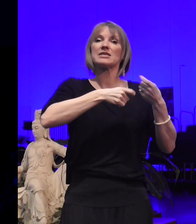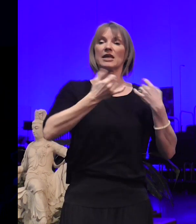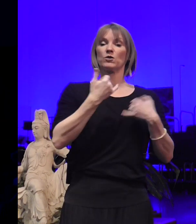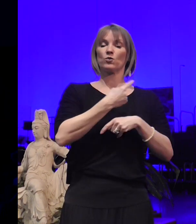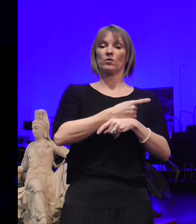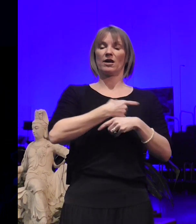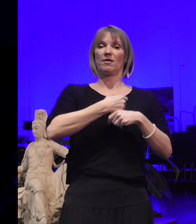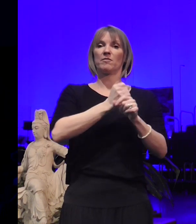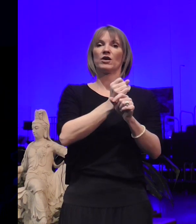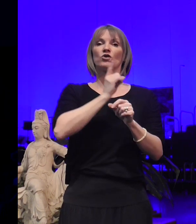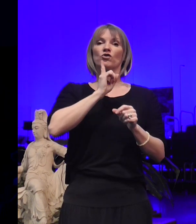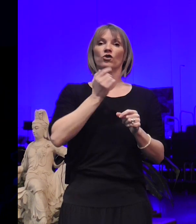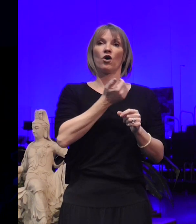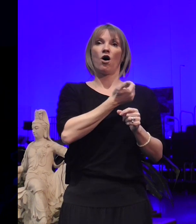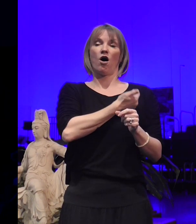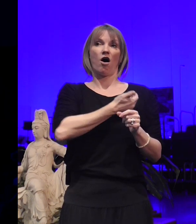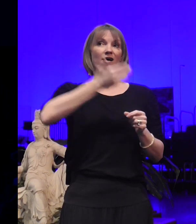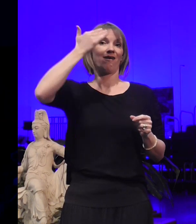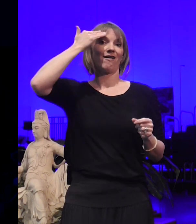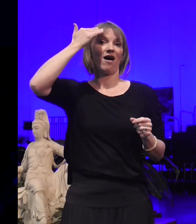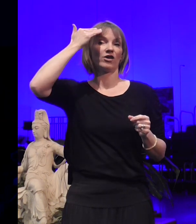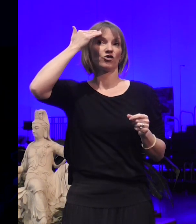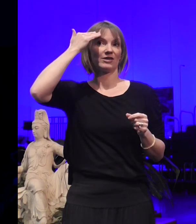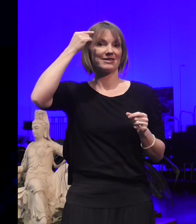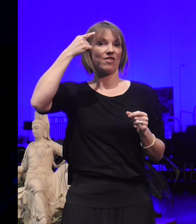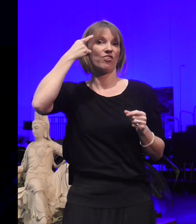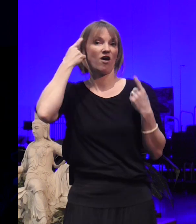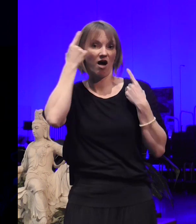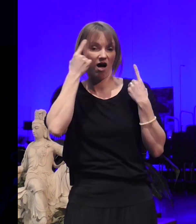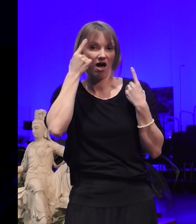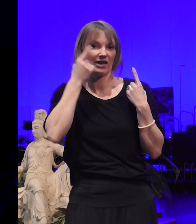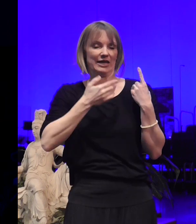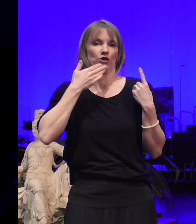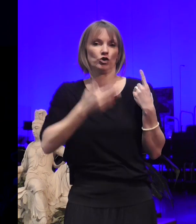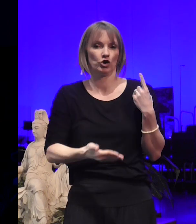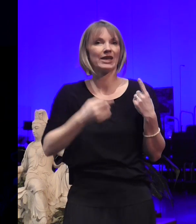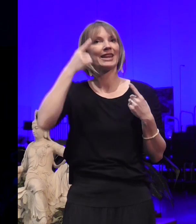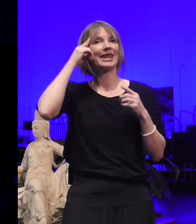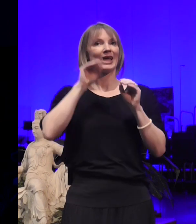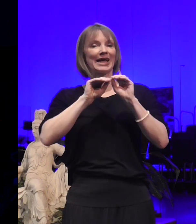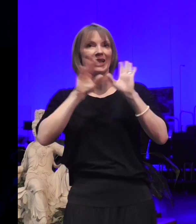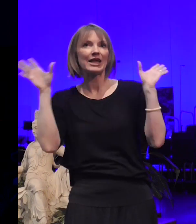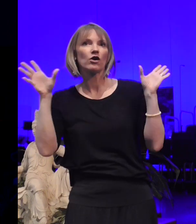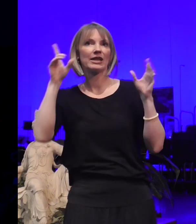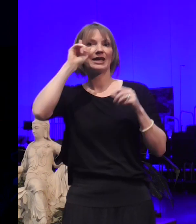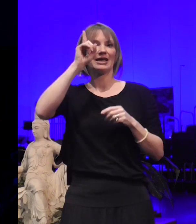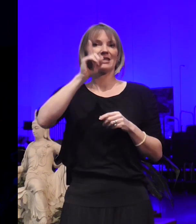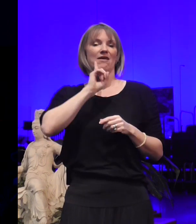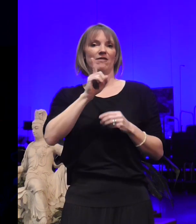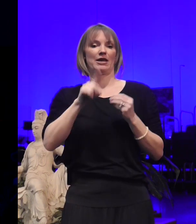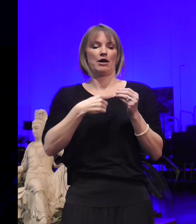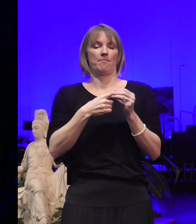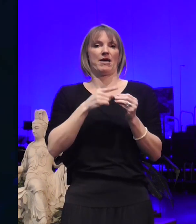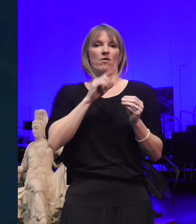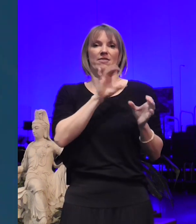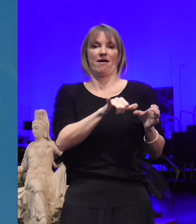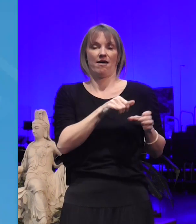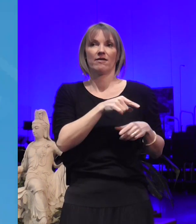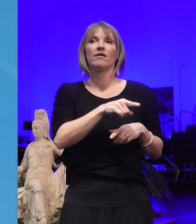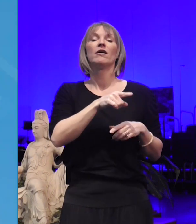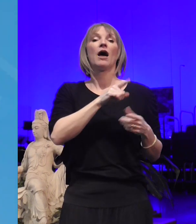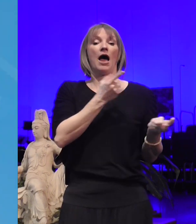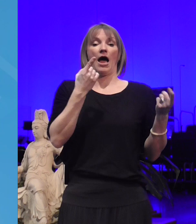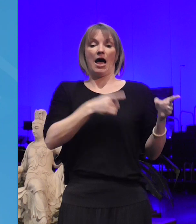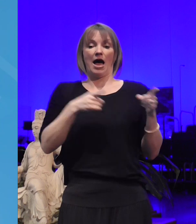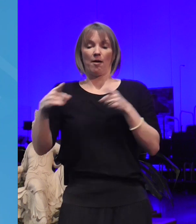make sure that the content of our conscious thought is good and think clearly and definitely about it. What occurs then is similar